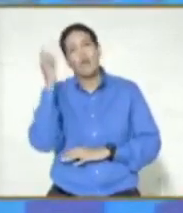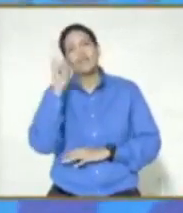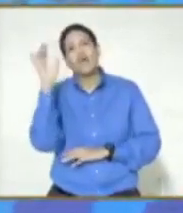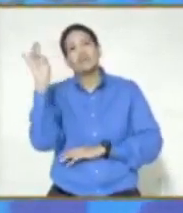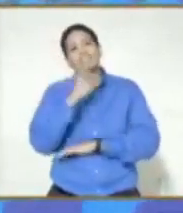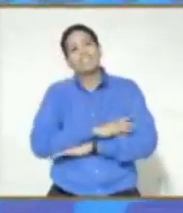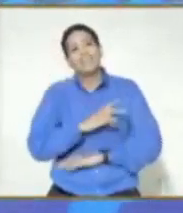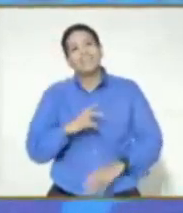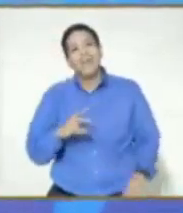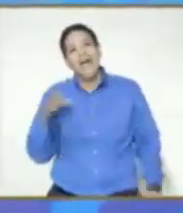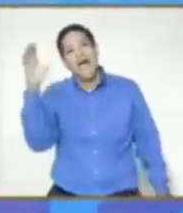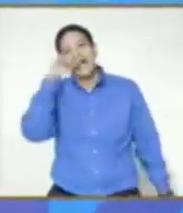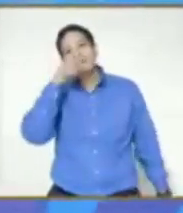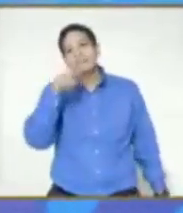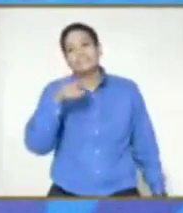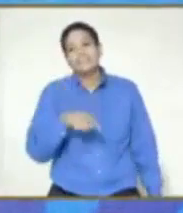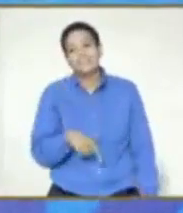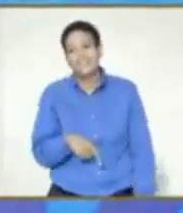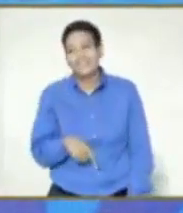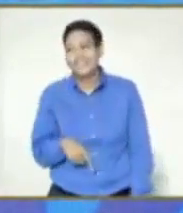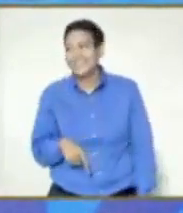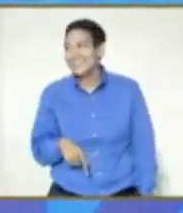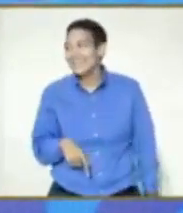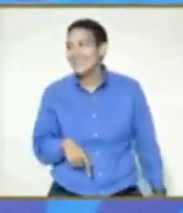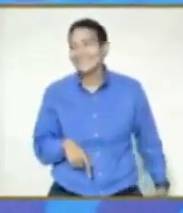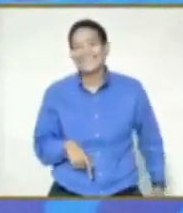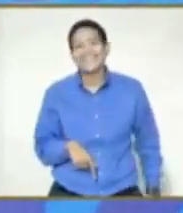weren't listening. We